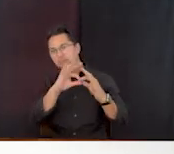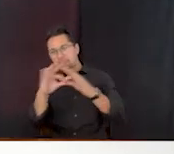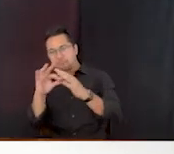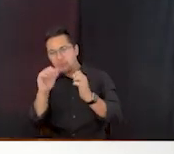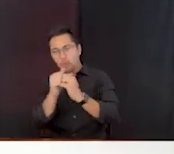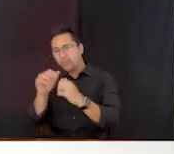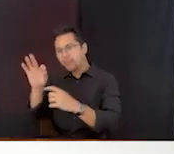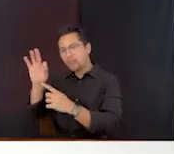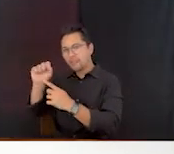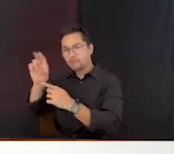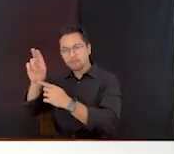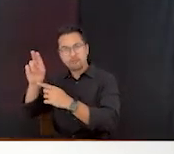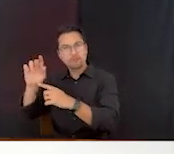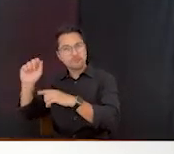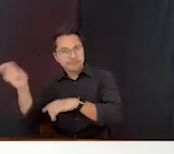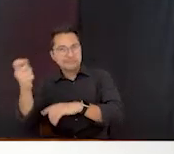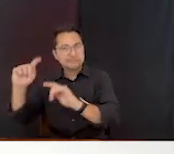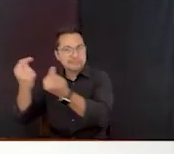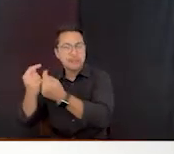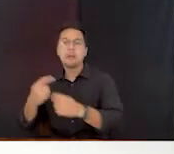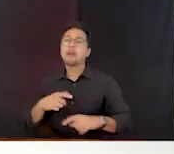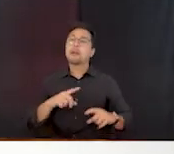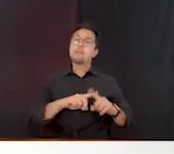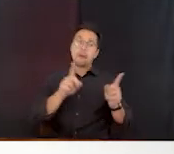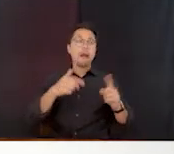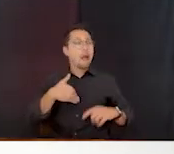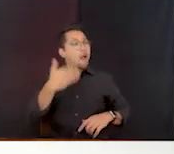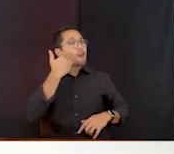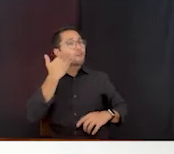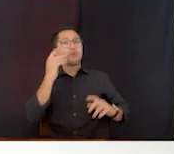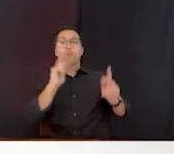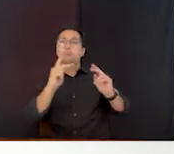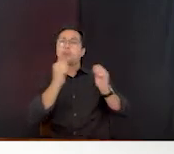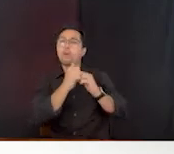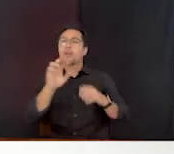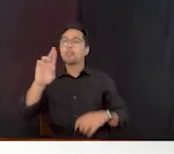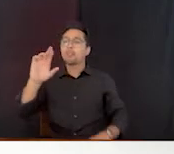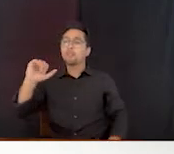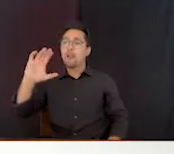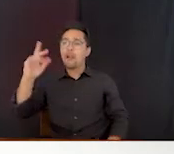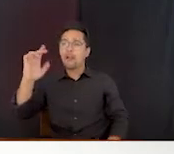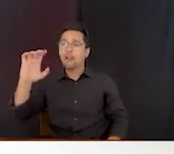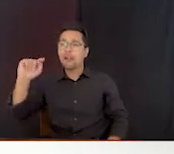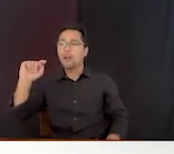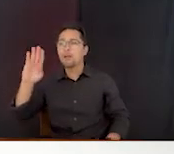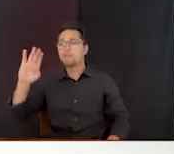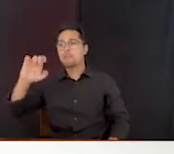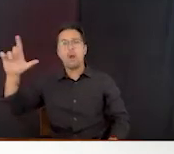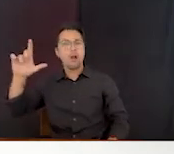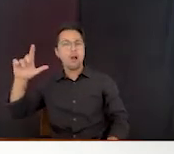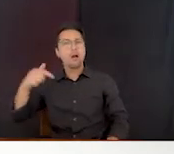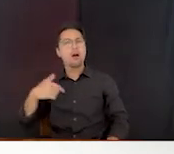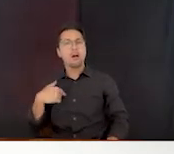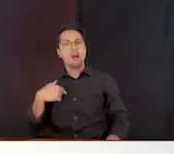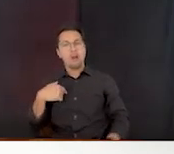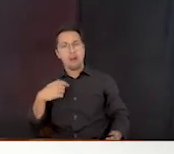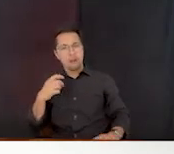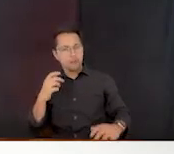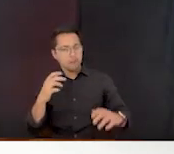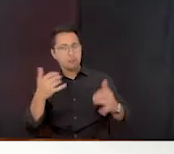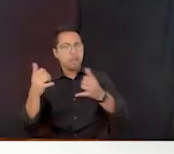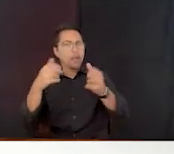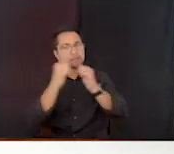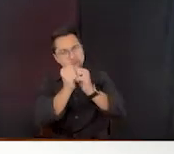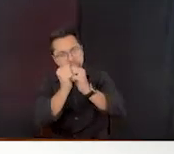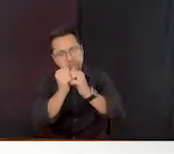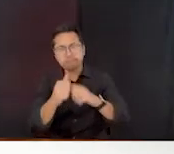club. I knew people from racquetball that I've been playing with for the past few years since my freshman year. I've